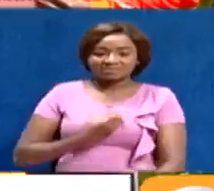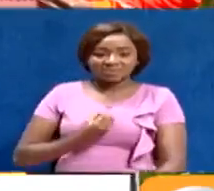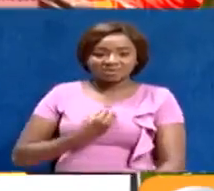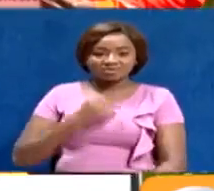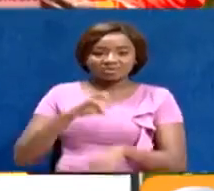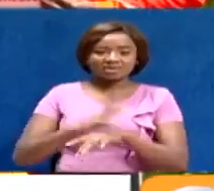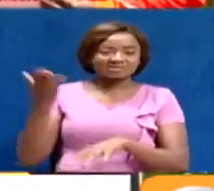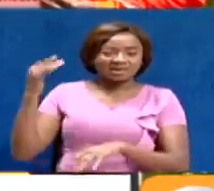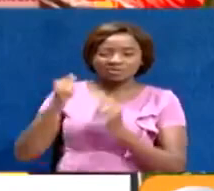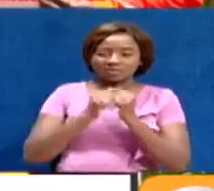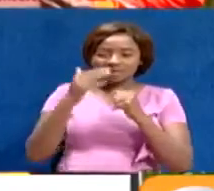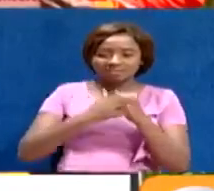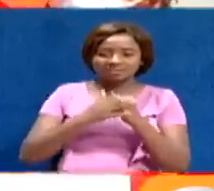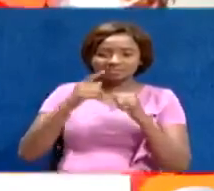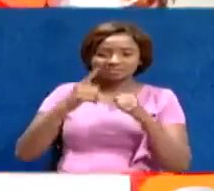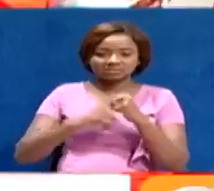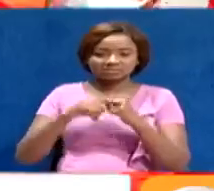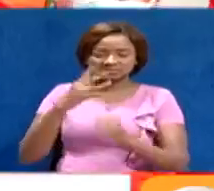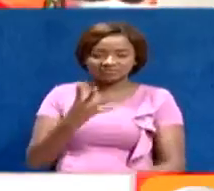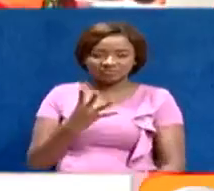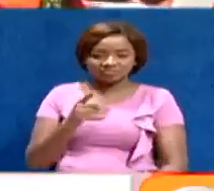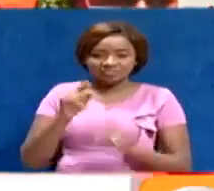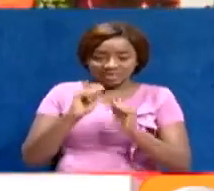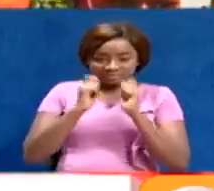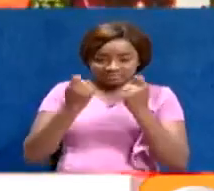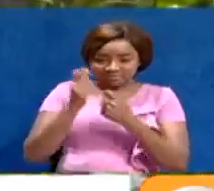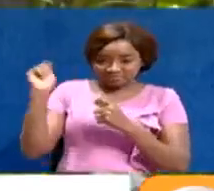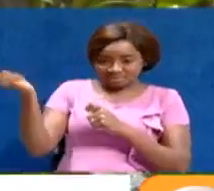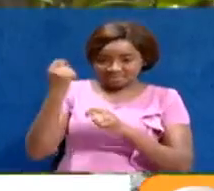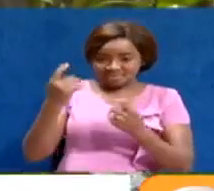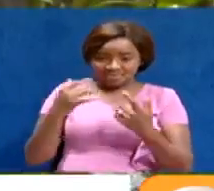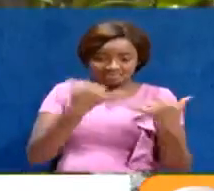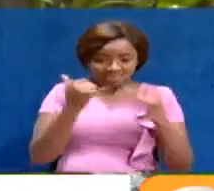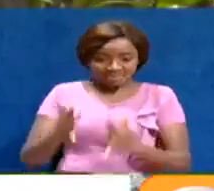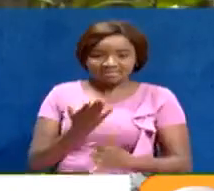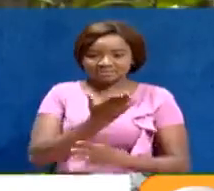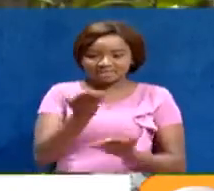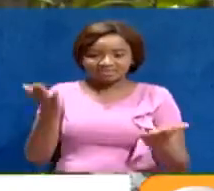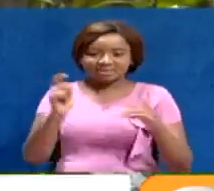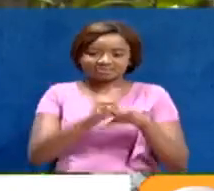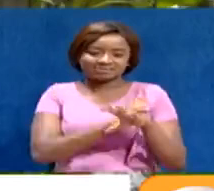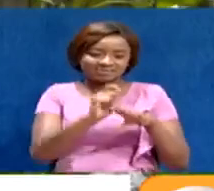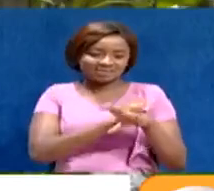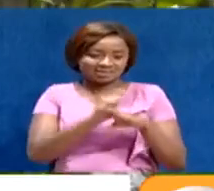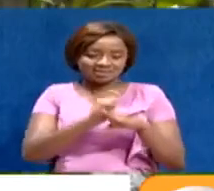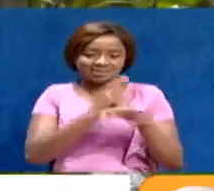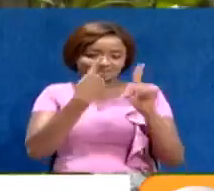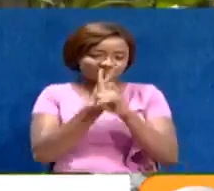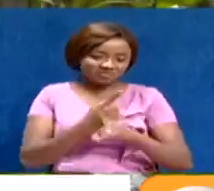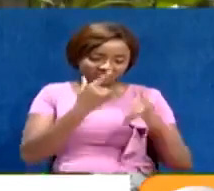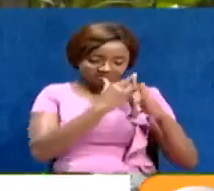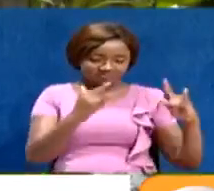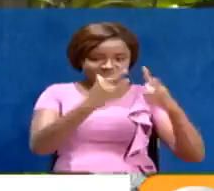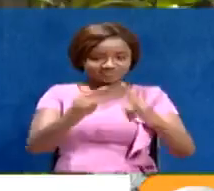in 1964. Now, Team Kenya athletes have qualified for the Games, are currently training in bubble camps at